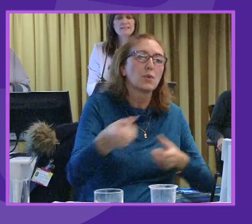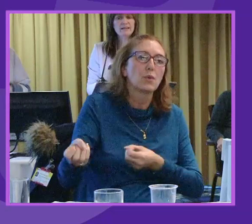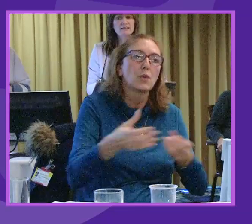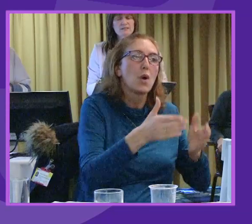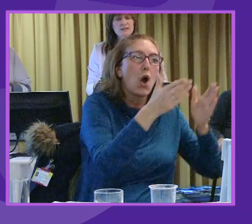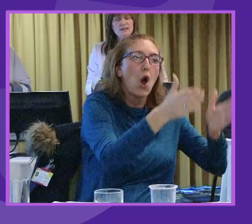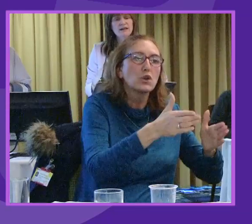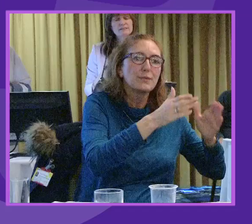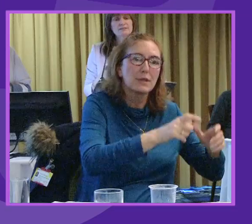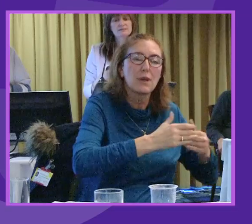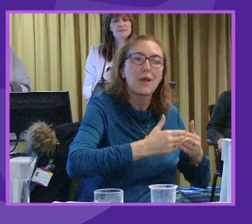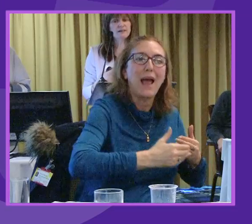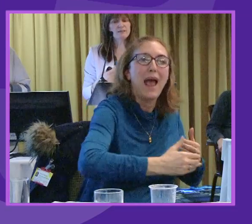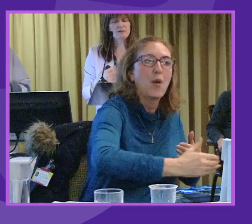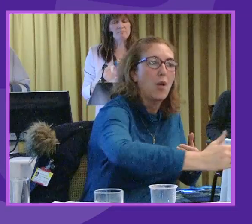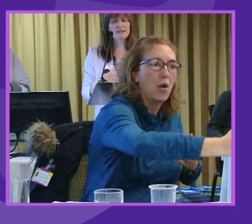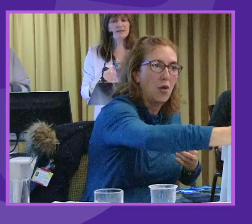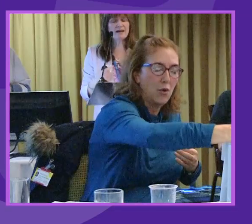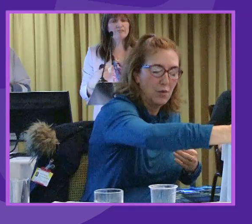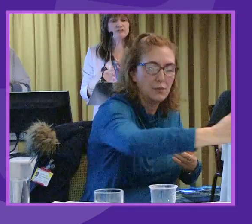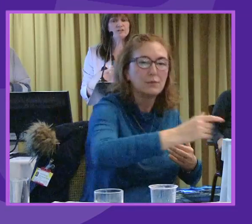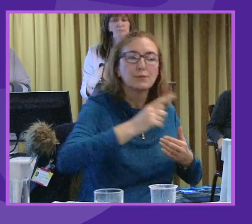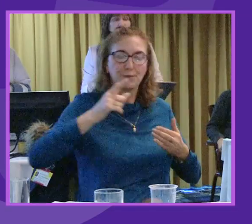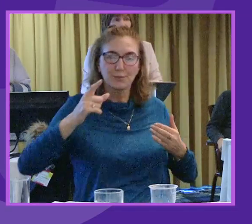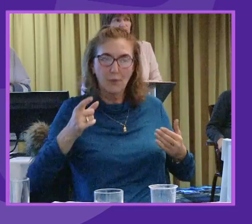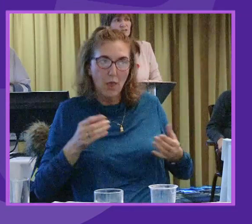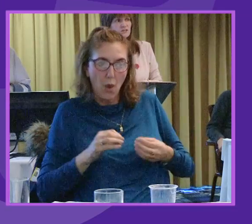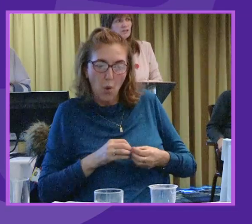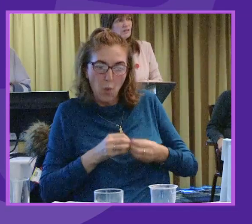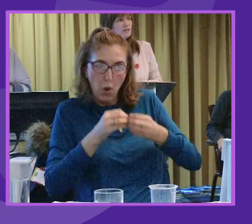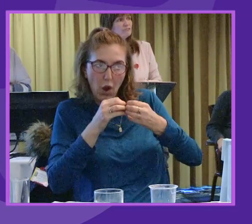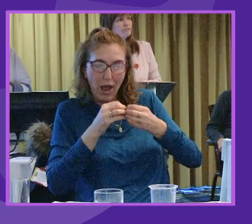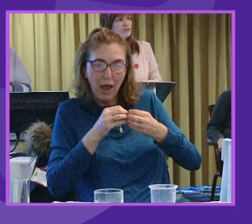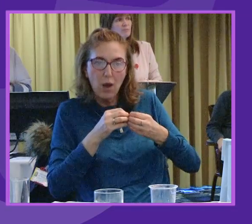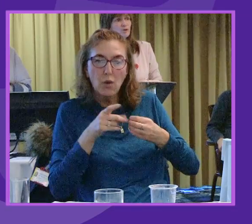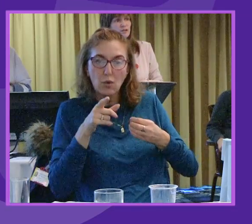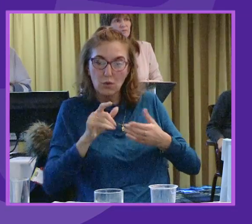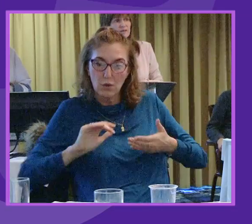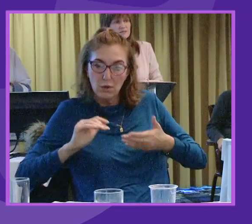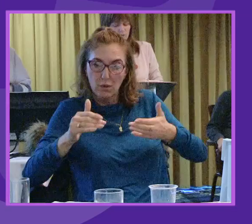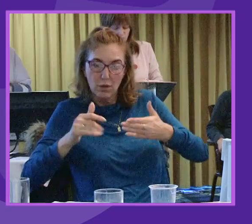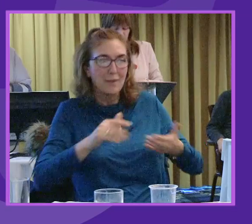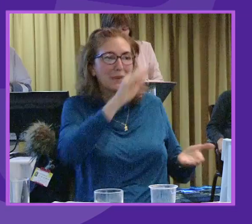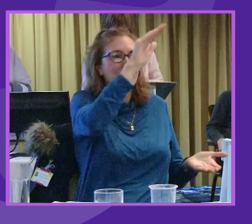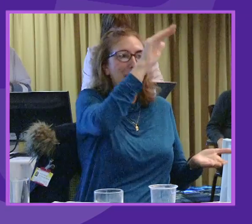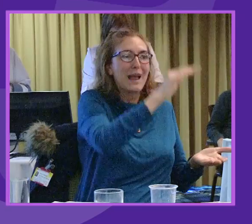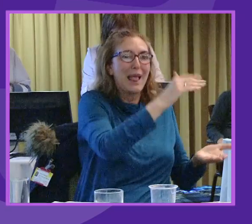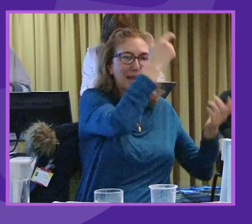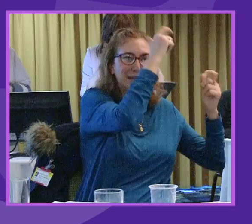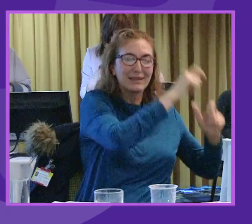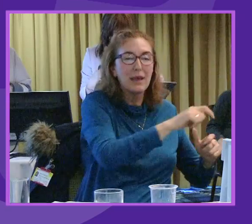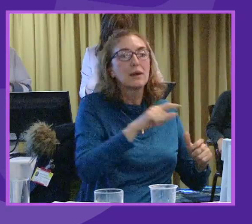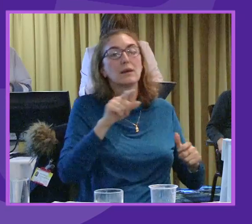and bed occupied days, and the mean average benefit